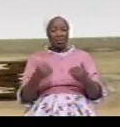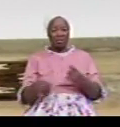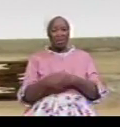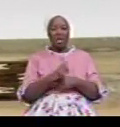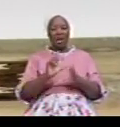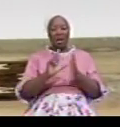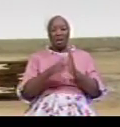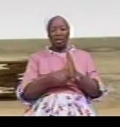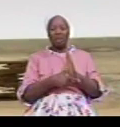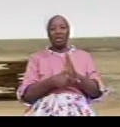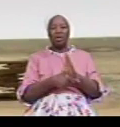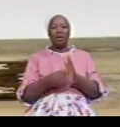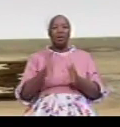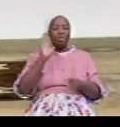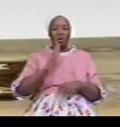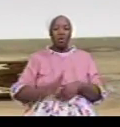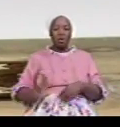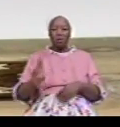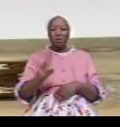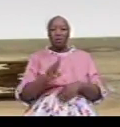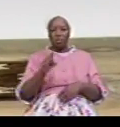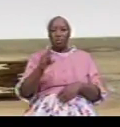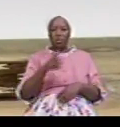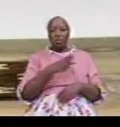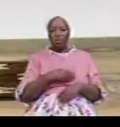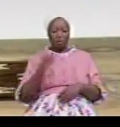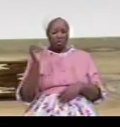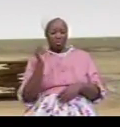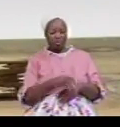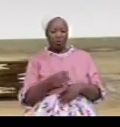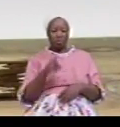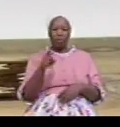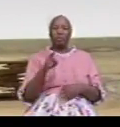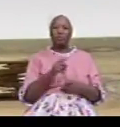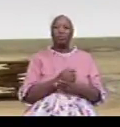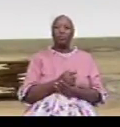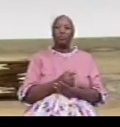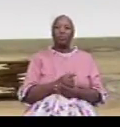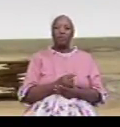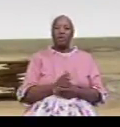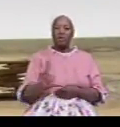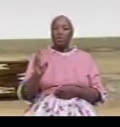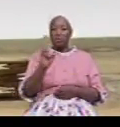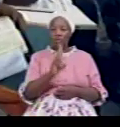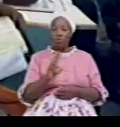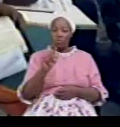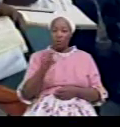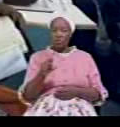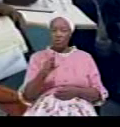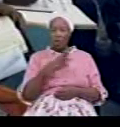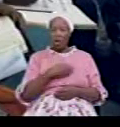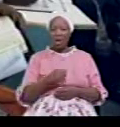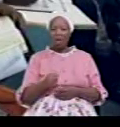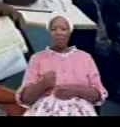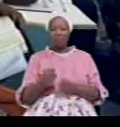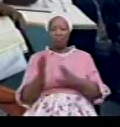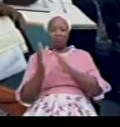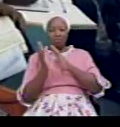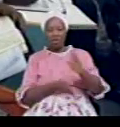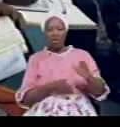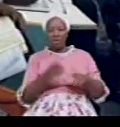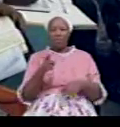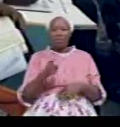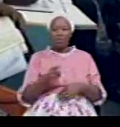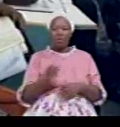will use you and dump you. Use you and abandon you. Use